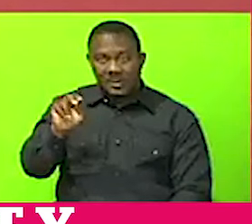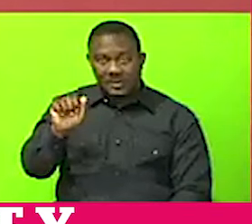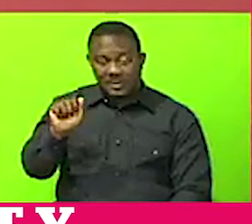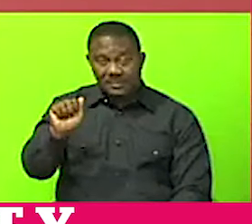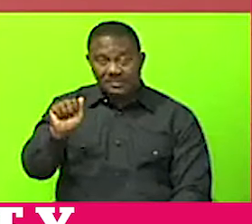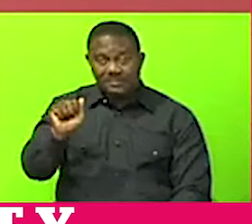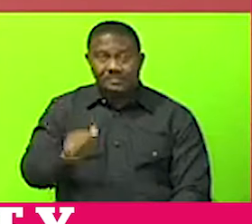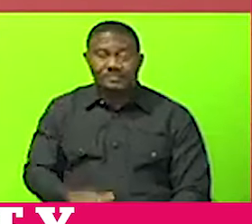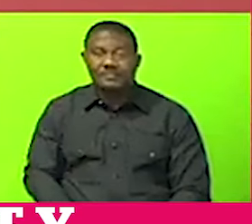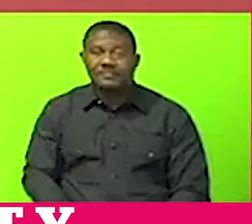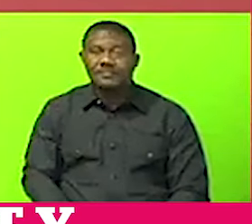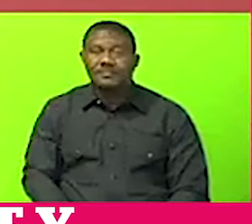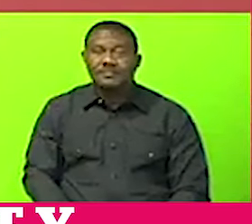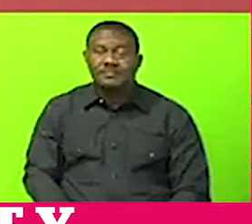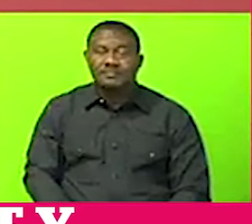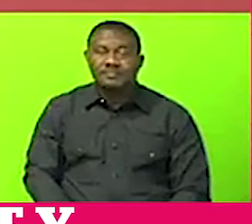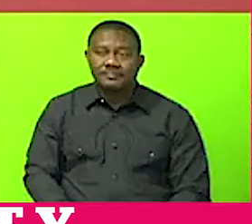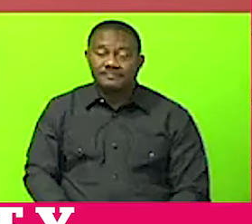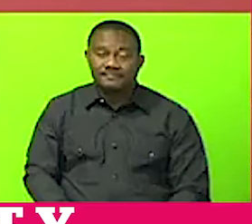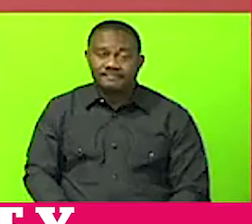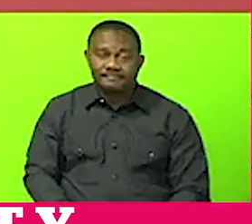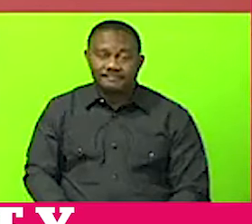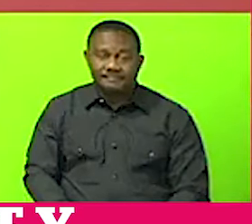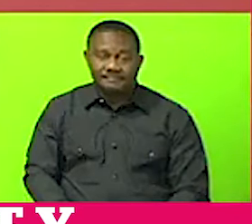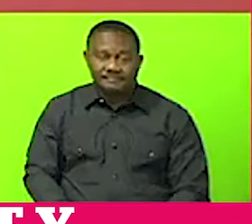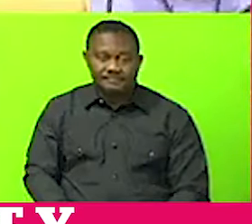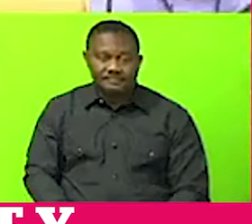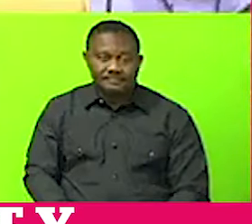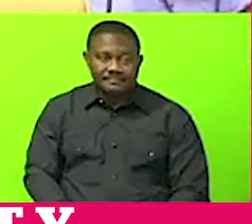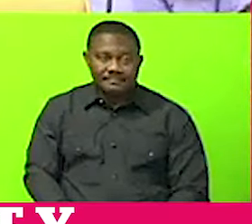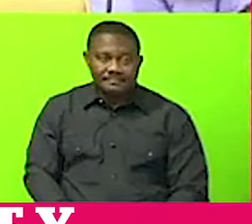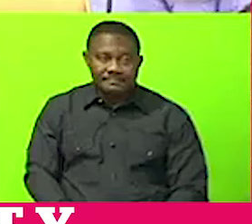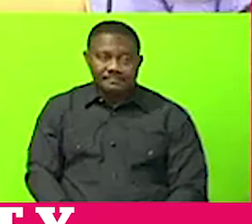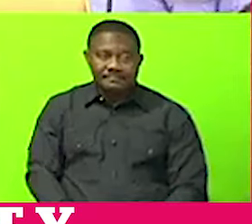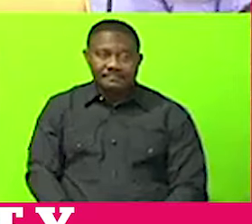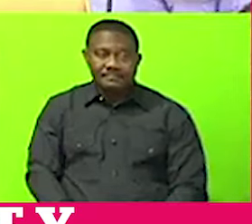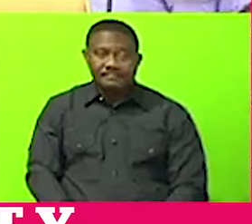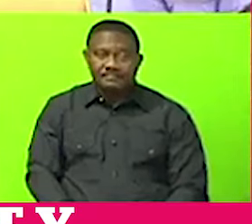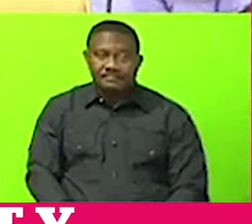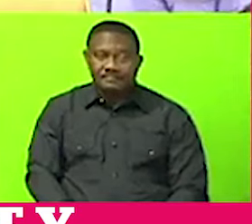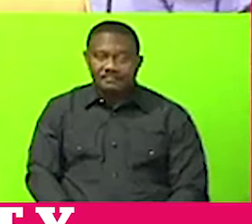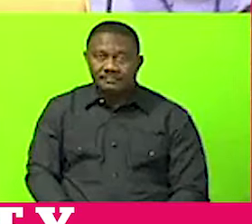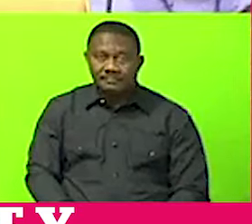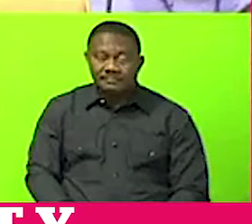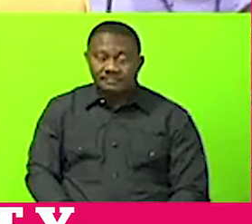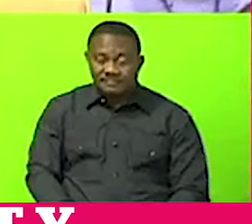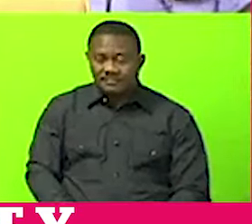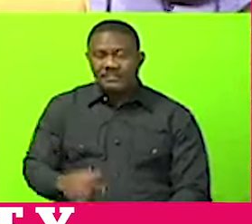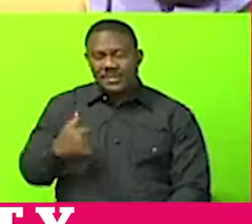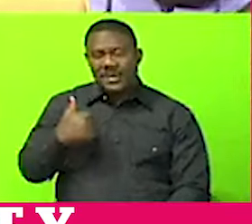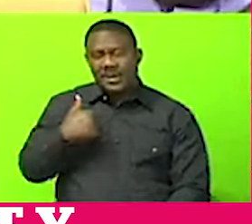Medina thank you right honorable speaker rable speaker um I also want to